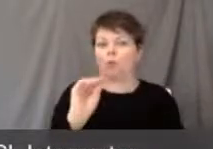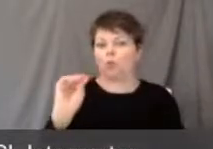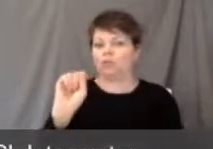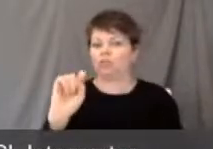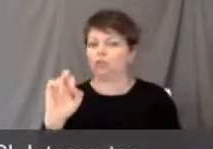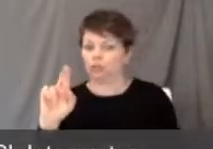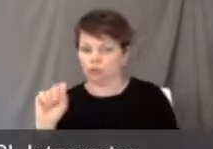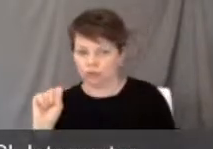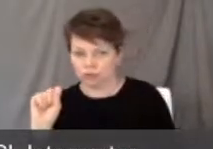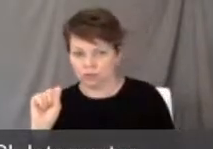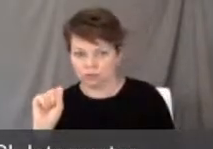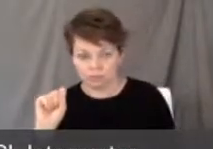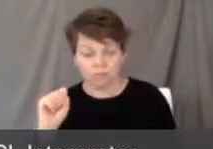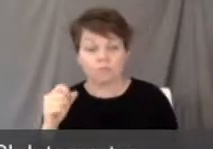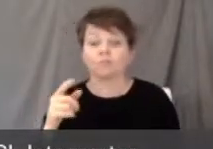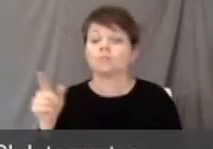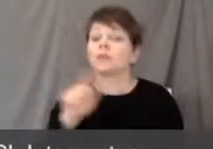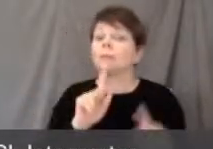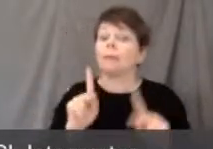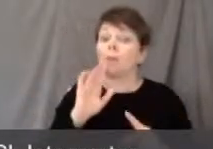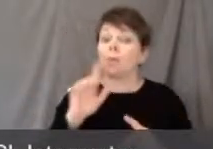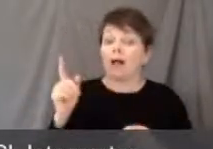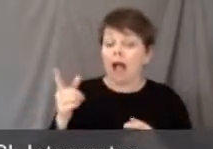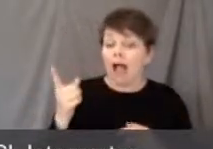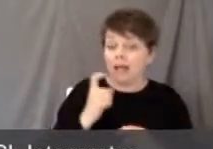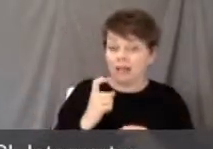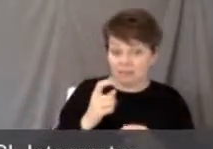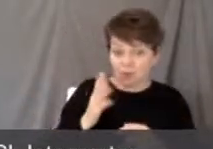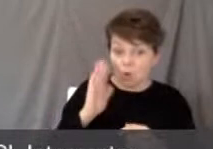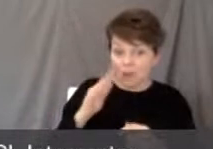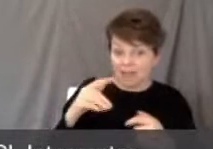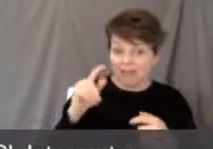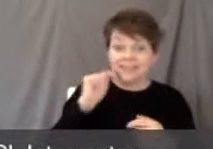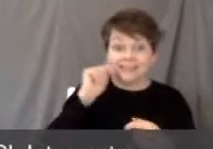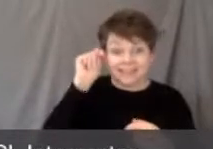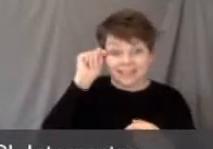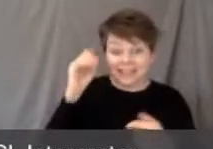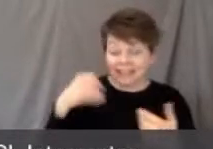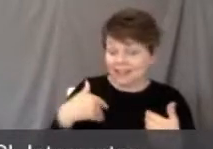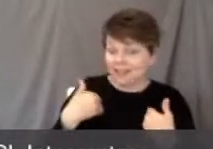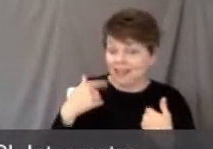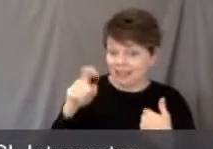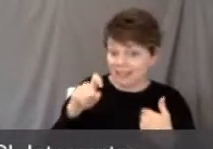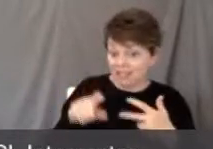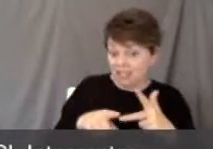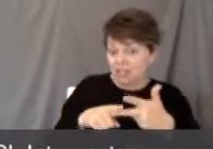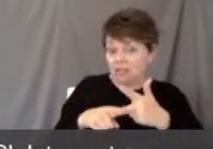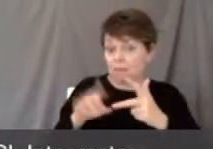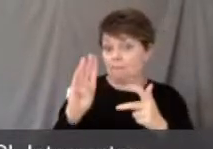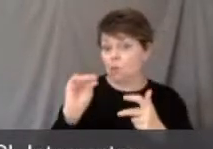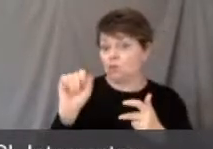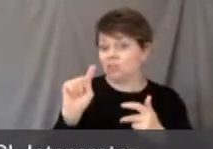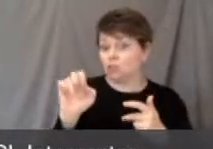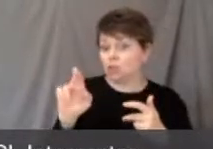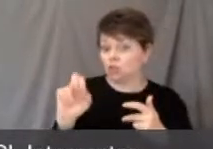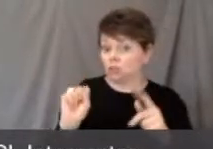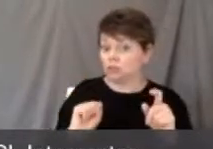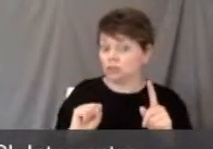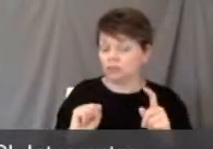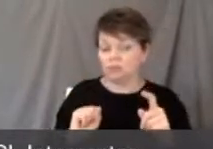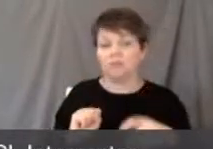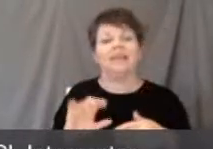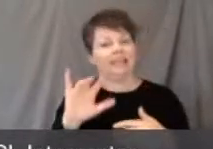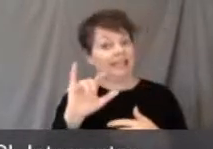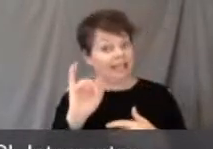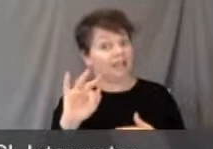as well about if teens will need boosters, and I don't know the answer to that yet. It would be, if they are recommended, it would be at